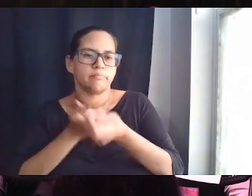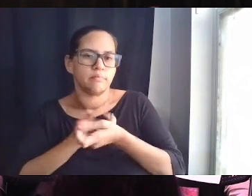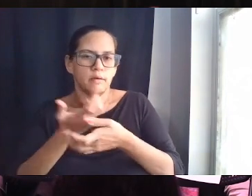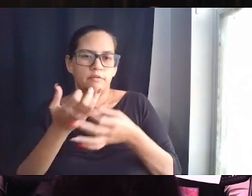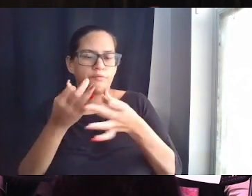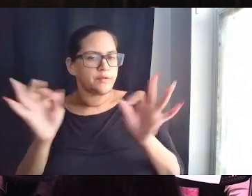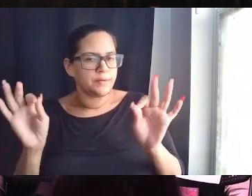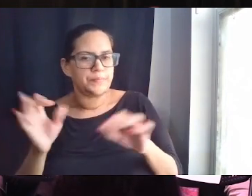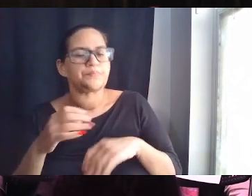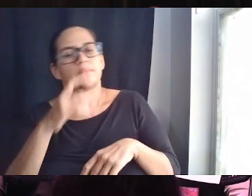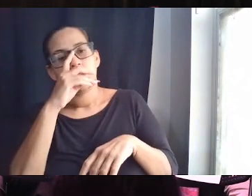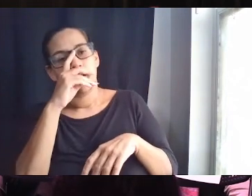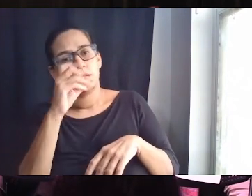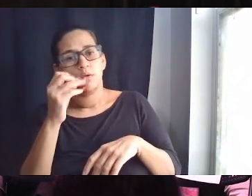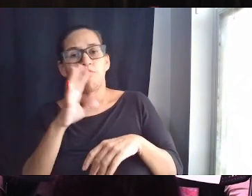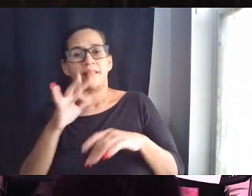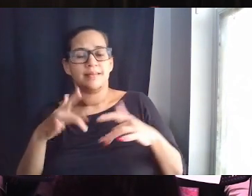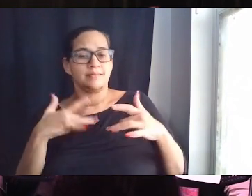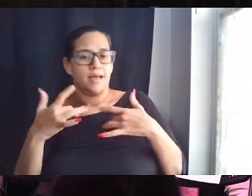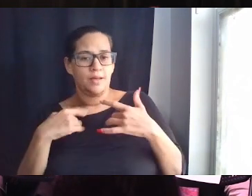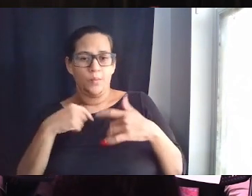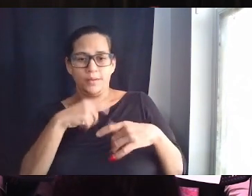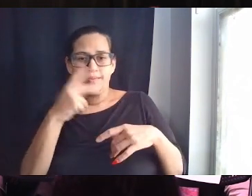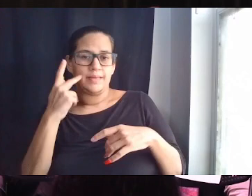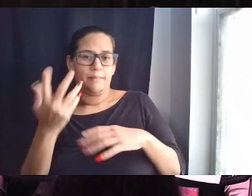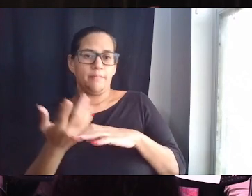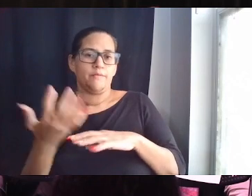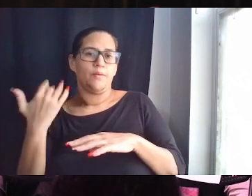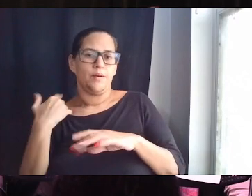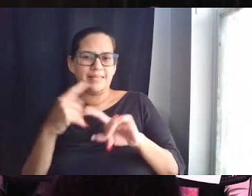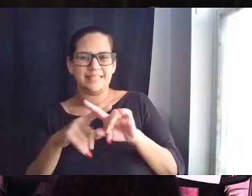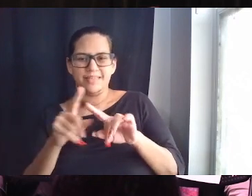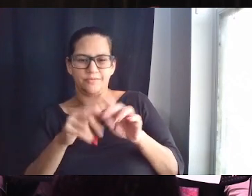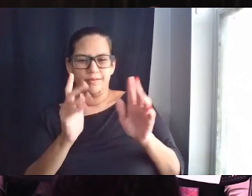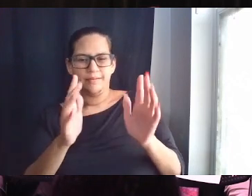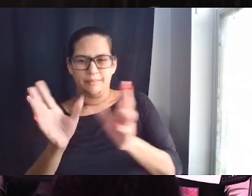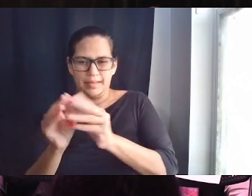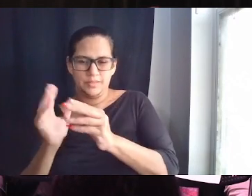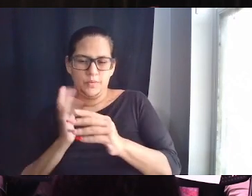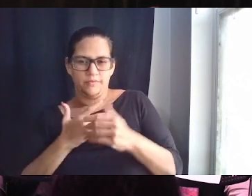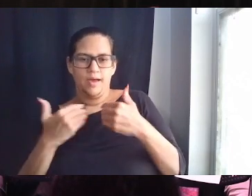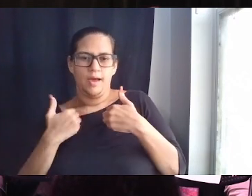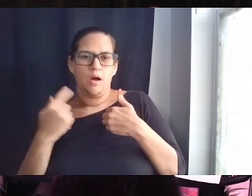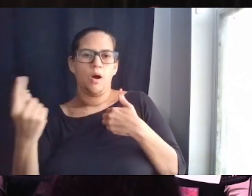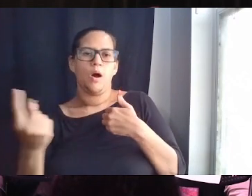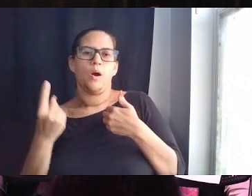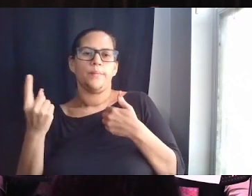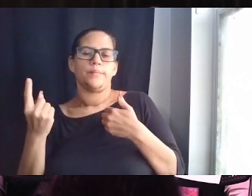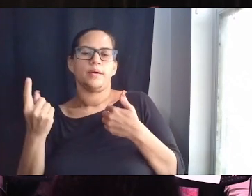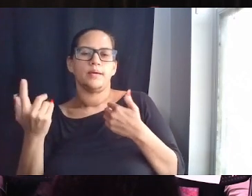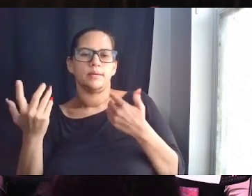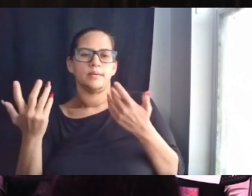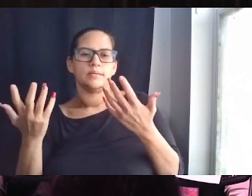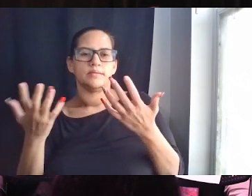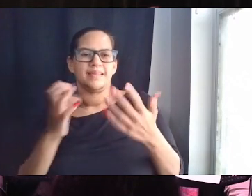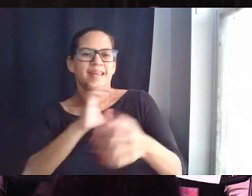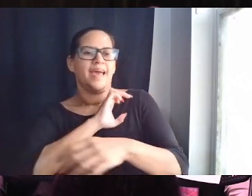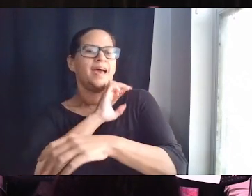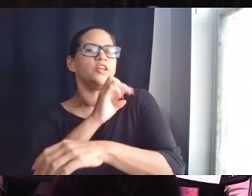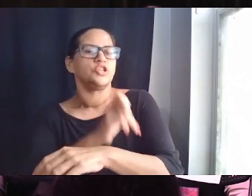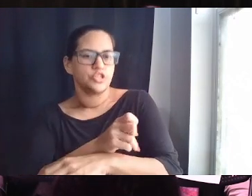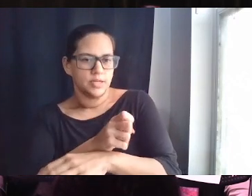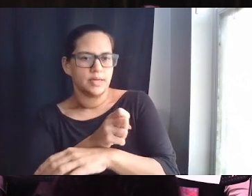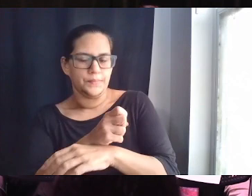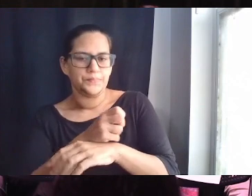and then we'd seen it before in different meetings that we had, was there's always been an energy. But then we go back